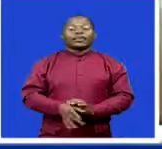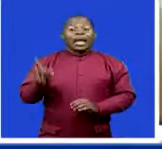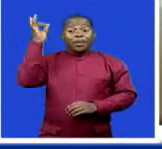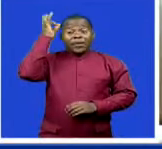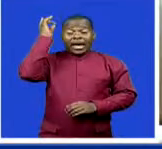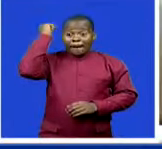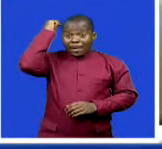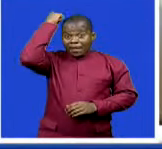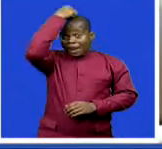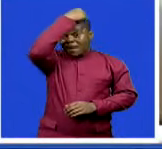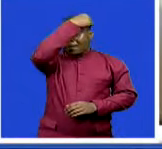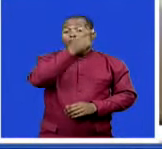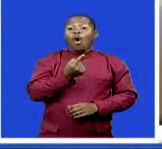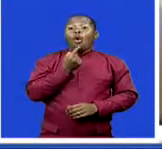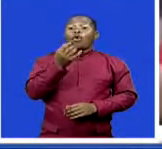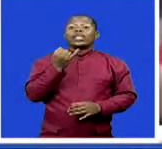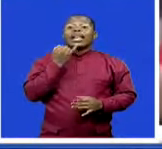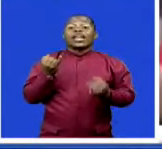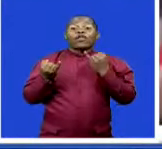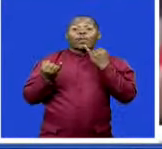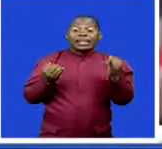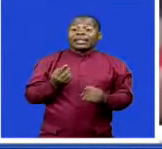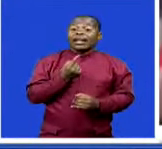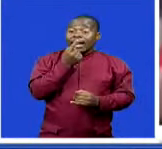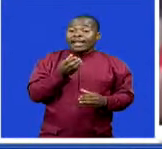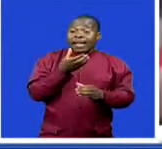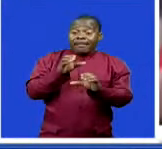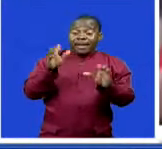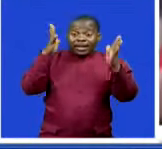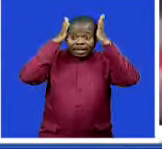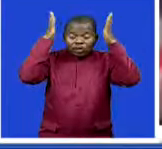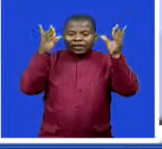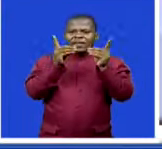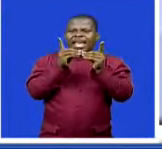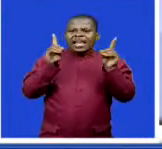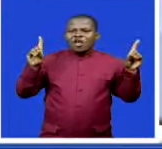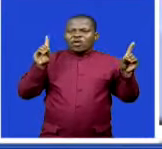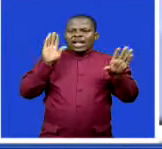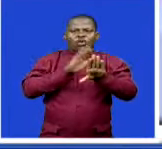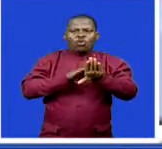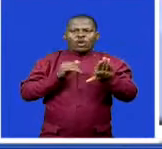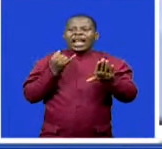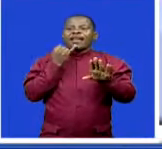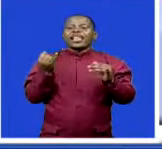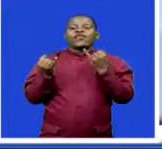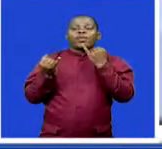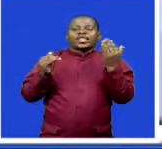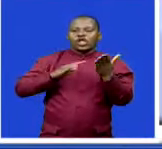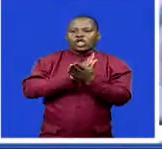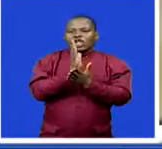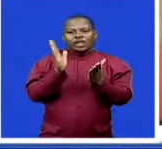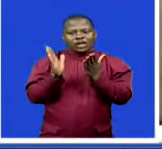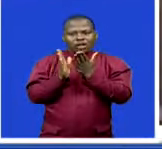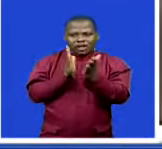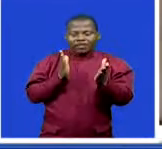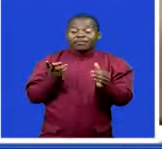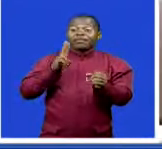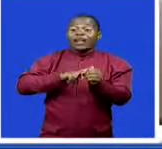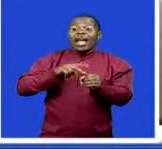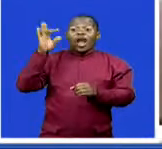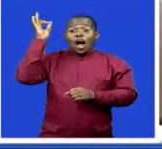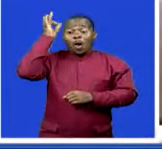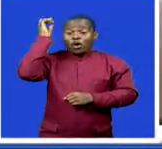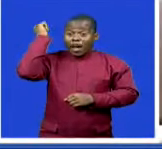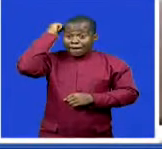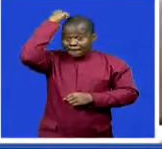His Majesty King Eswatini III says claims that the Kingdom of Eswatini is undemocratic, unfounded, and very unfortunate. His Majesty